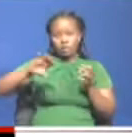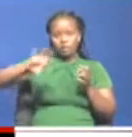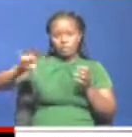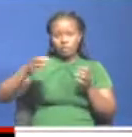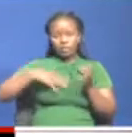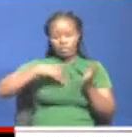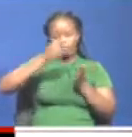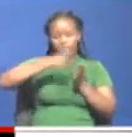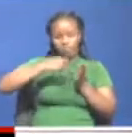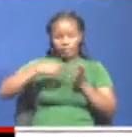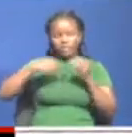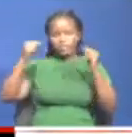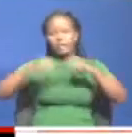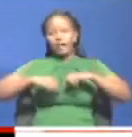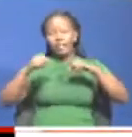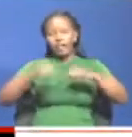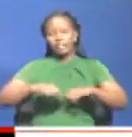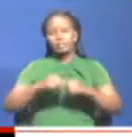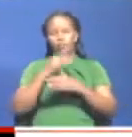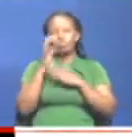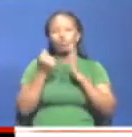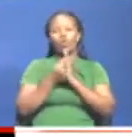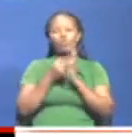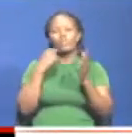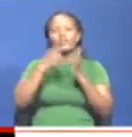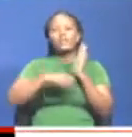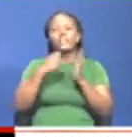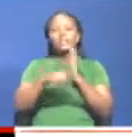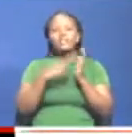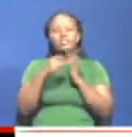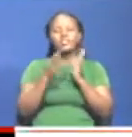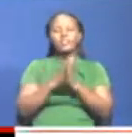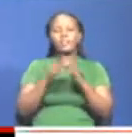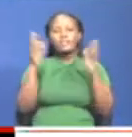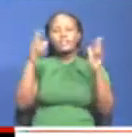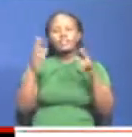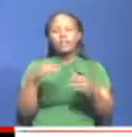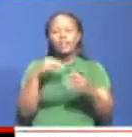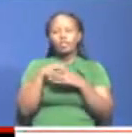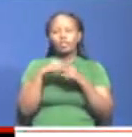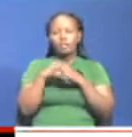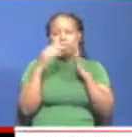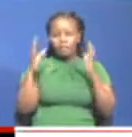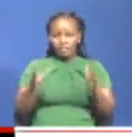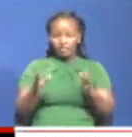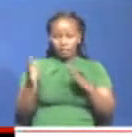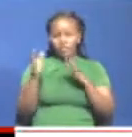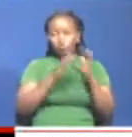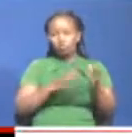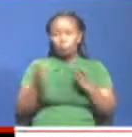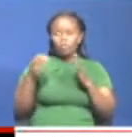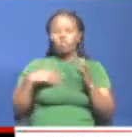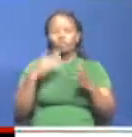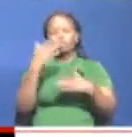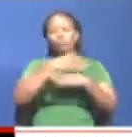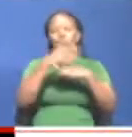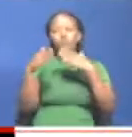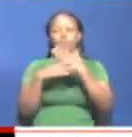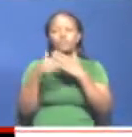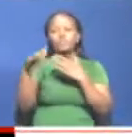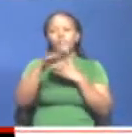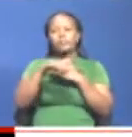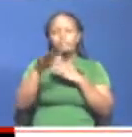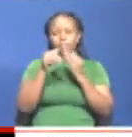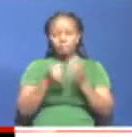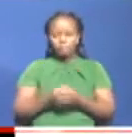with agro-processors, textile industries and international investors to set up their local industrial base at the zone.